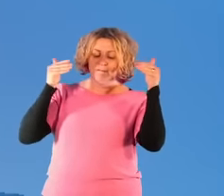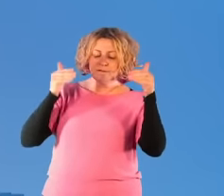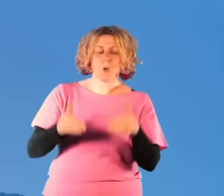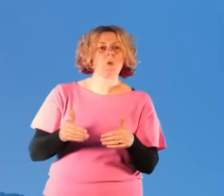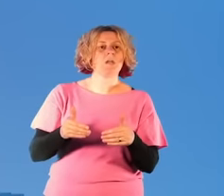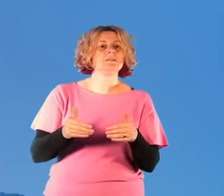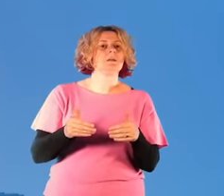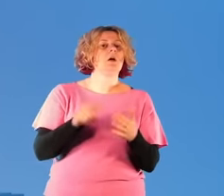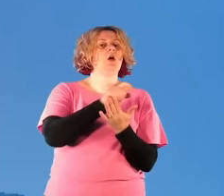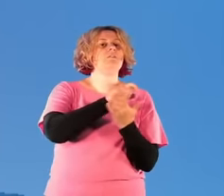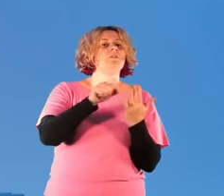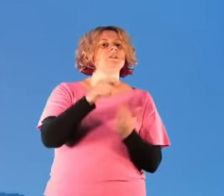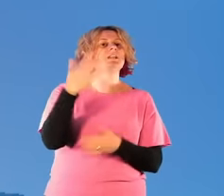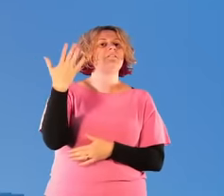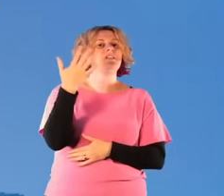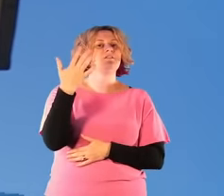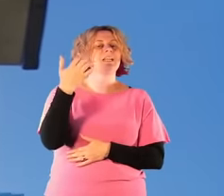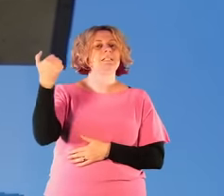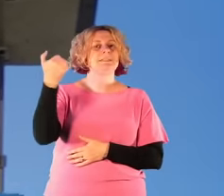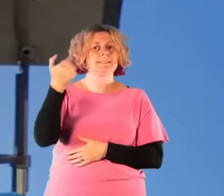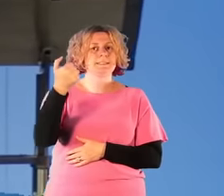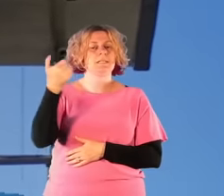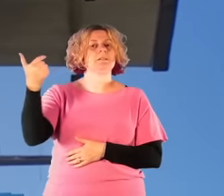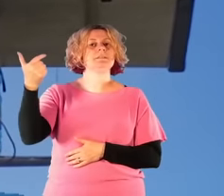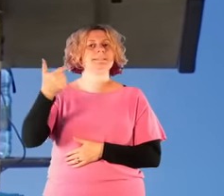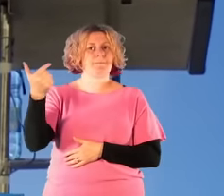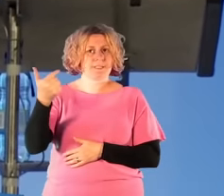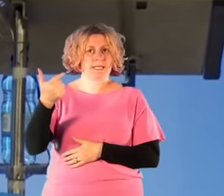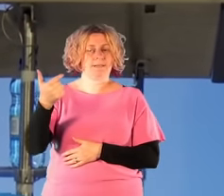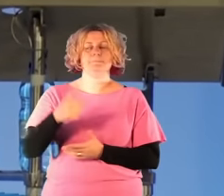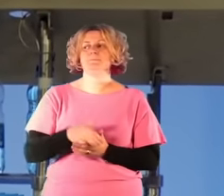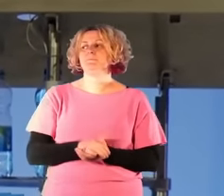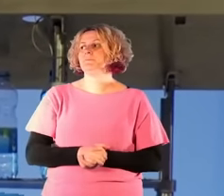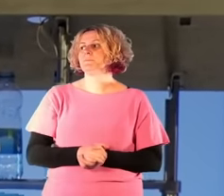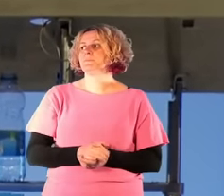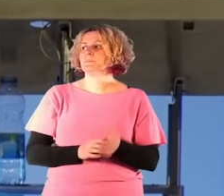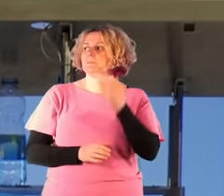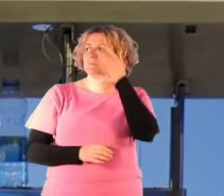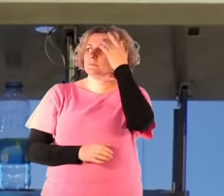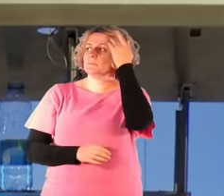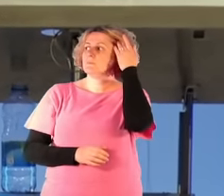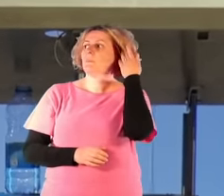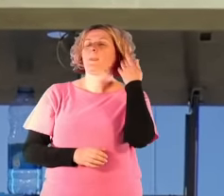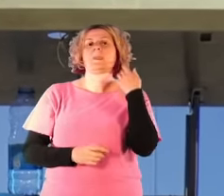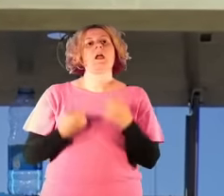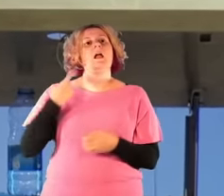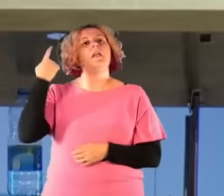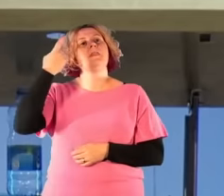verses 15, 16, and 17. And we're going to be thinking tonight of the glorious